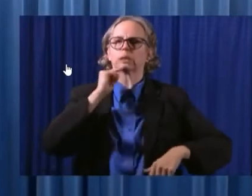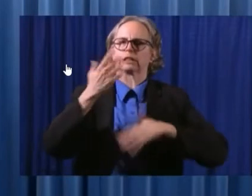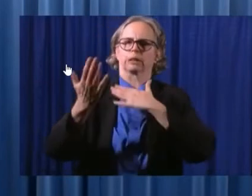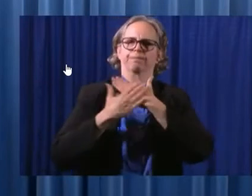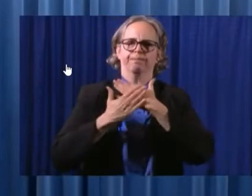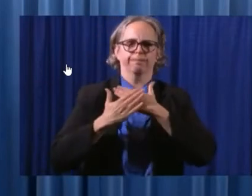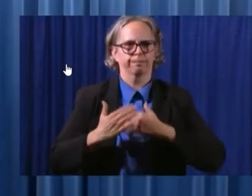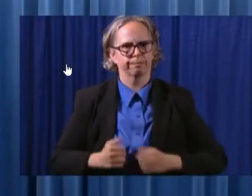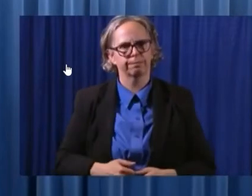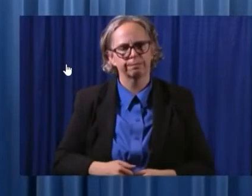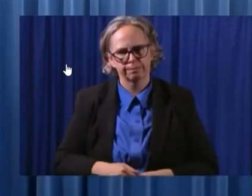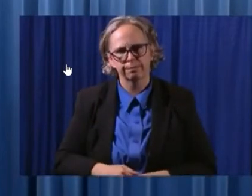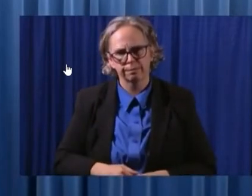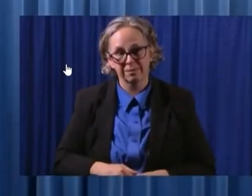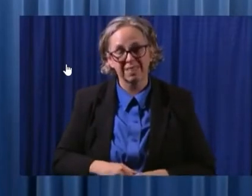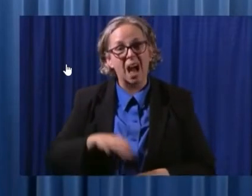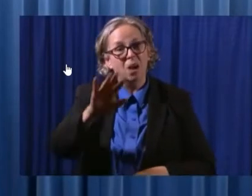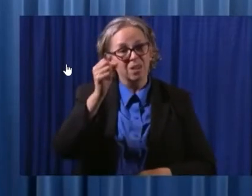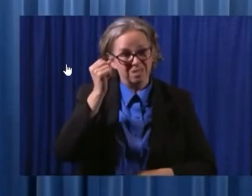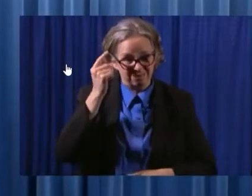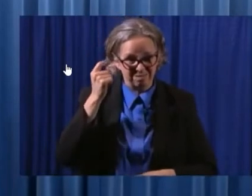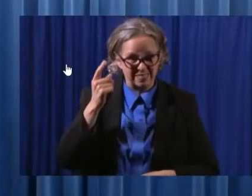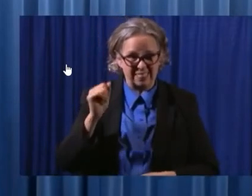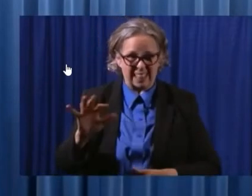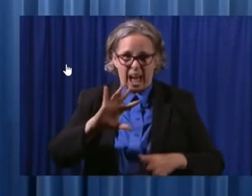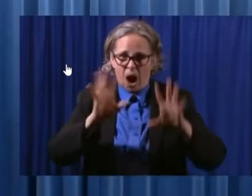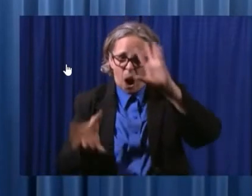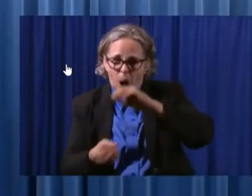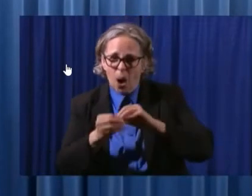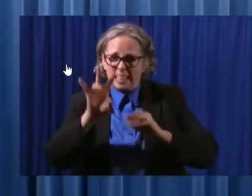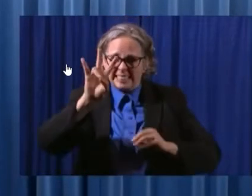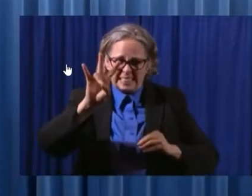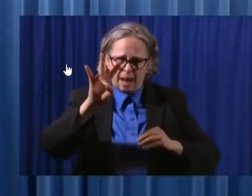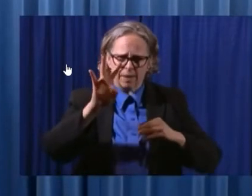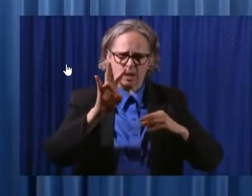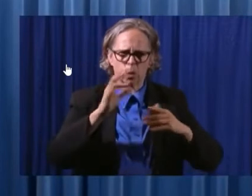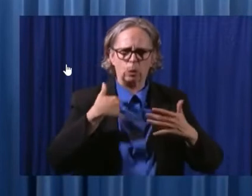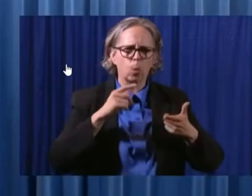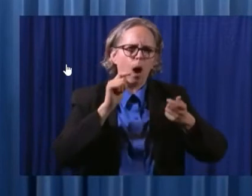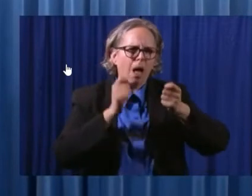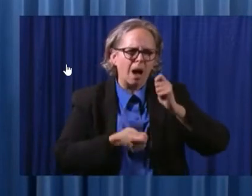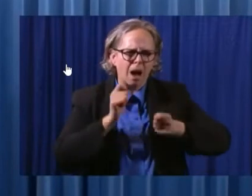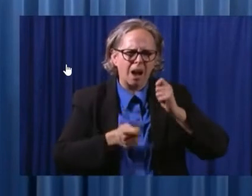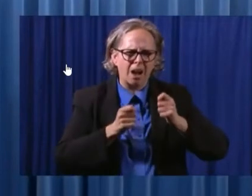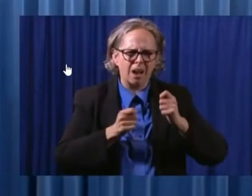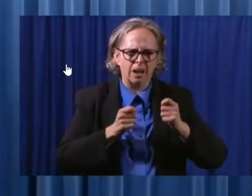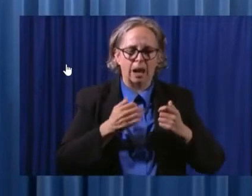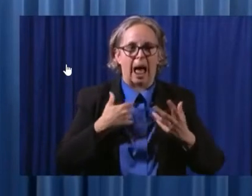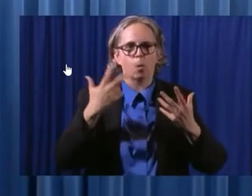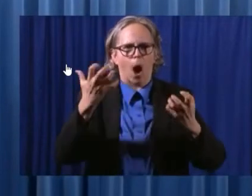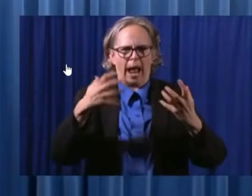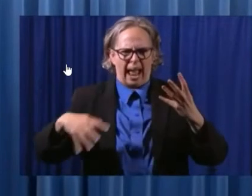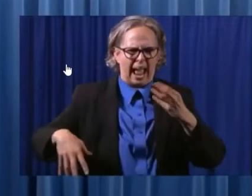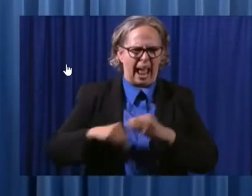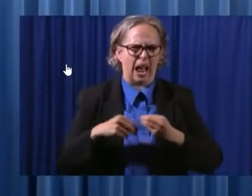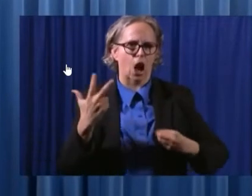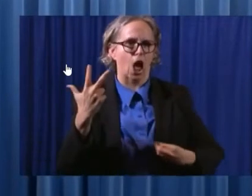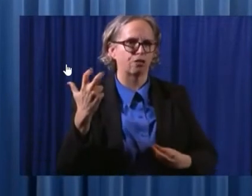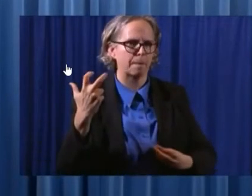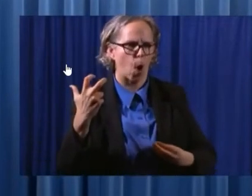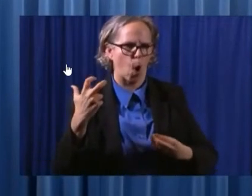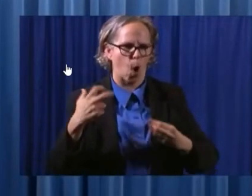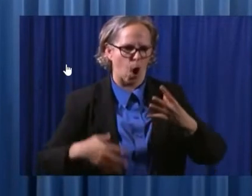also looking to refine these measurements. I'll just mention quickly, we have 3 other ones that we will be using, we hope,